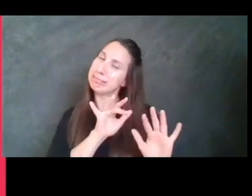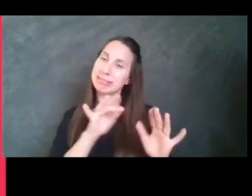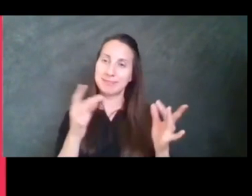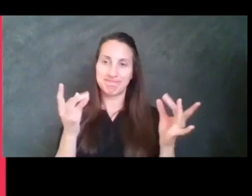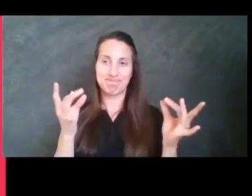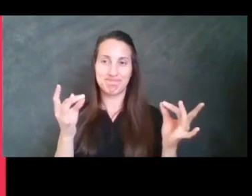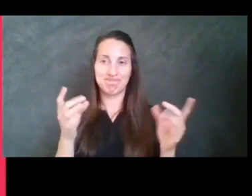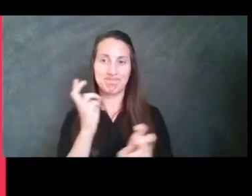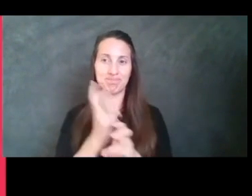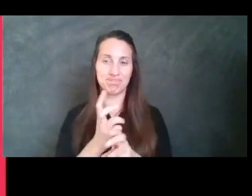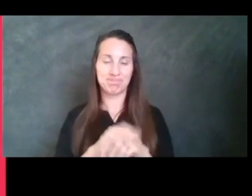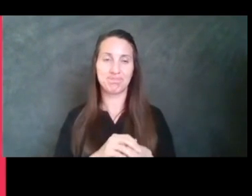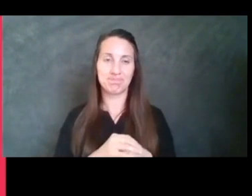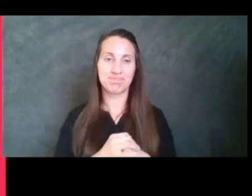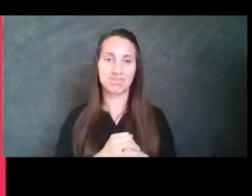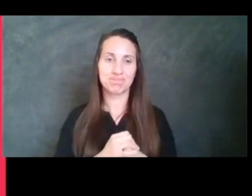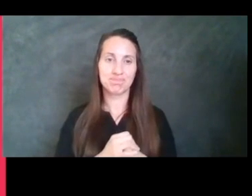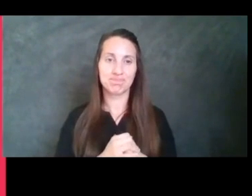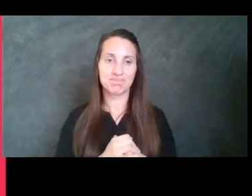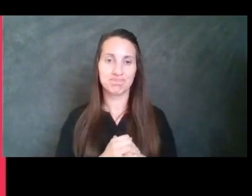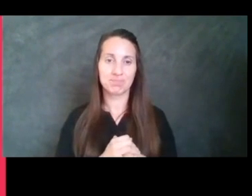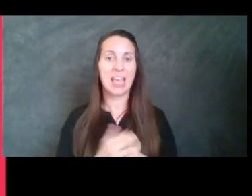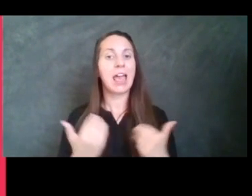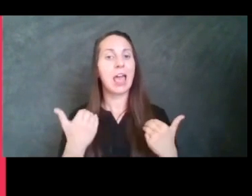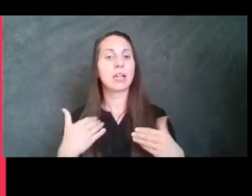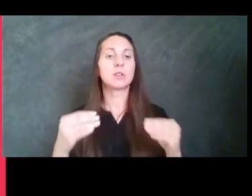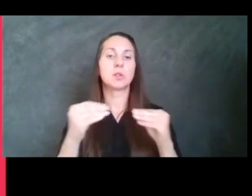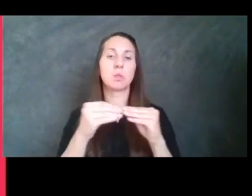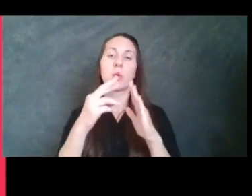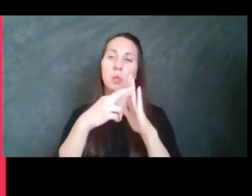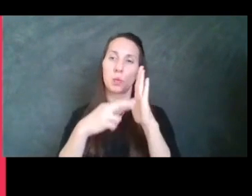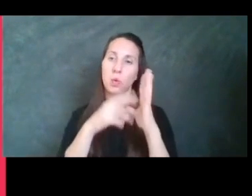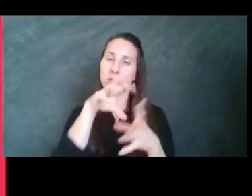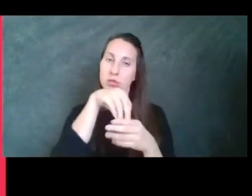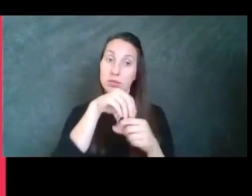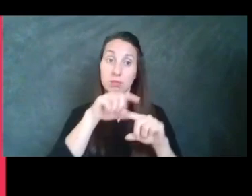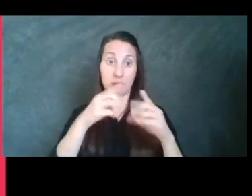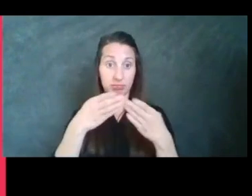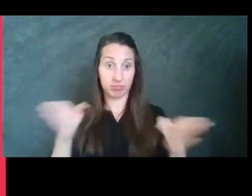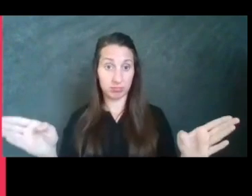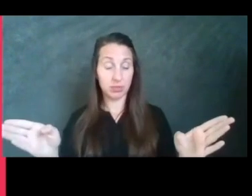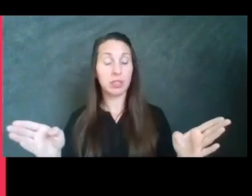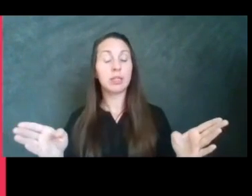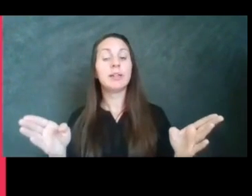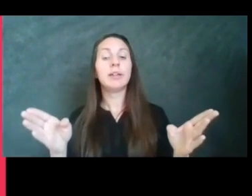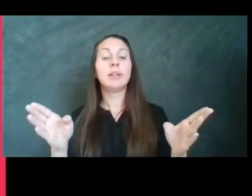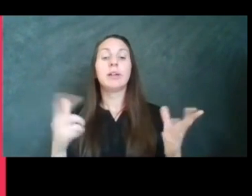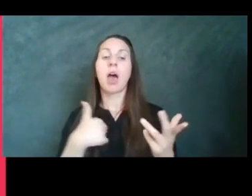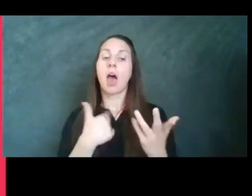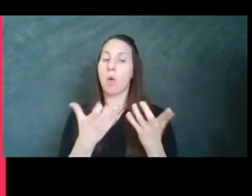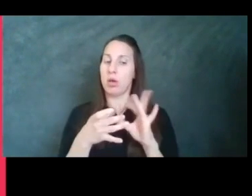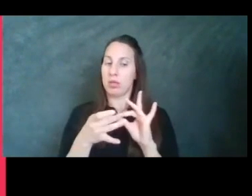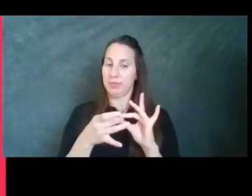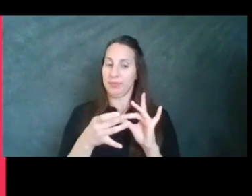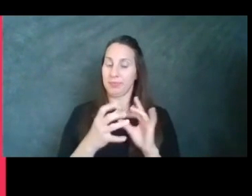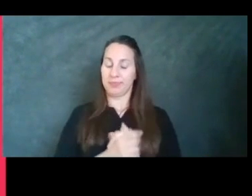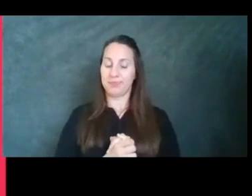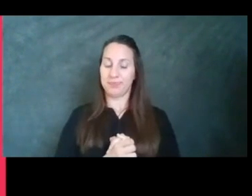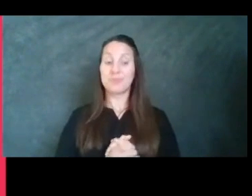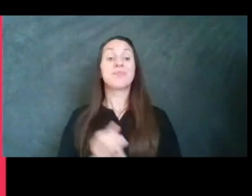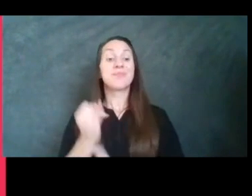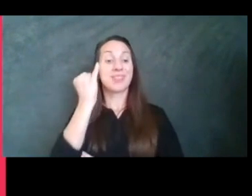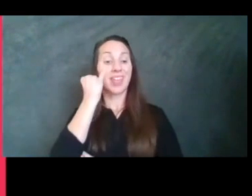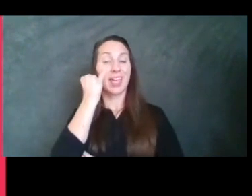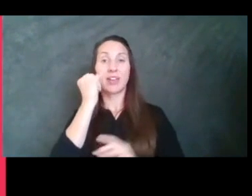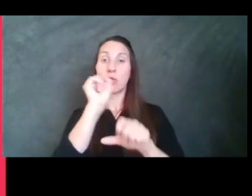and has a lot more rules. But in general, I would just like to say, if an employee comes to